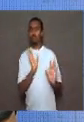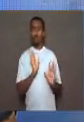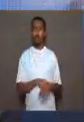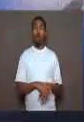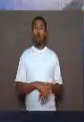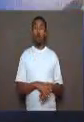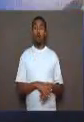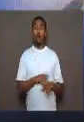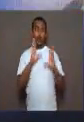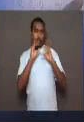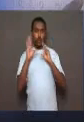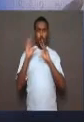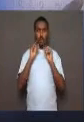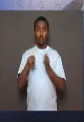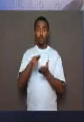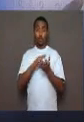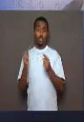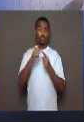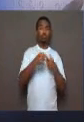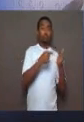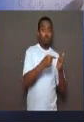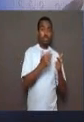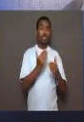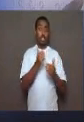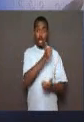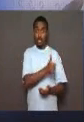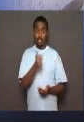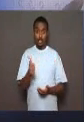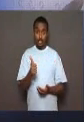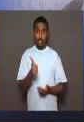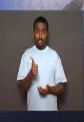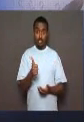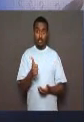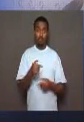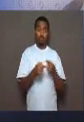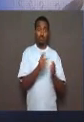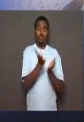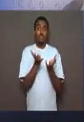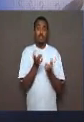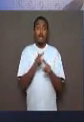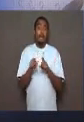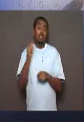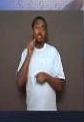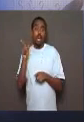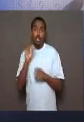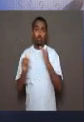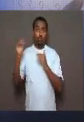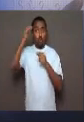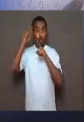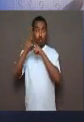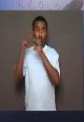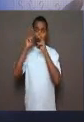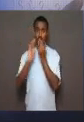like. She talks of going to university in Addis Ababa. She has no